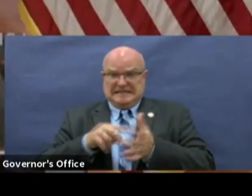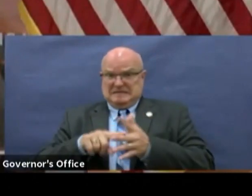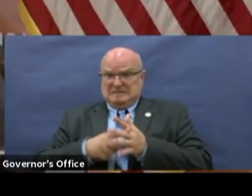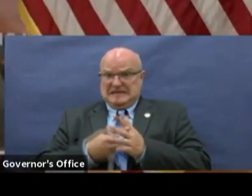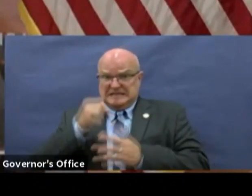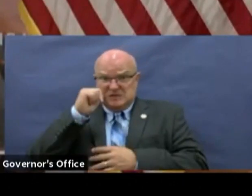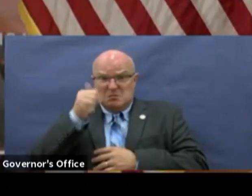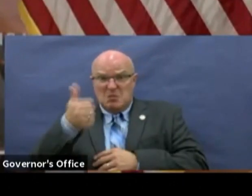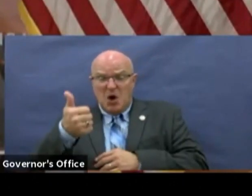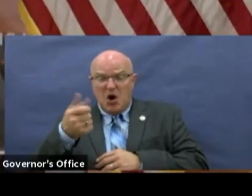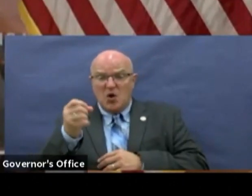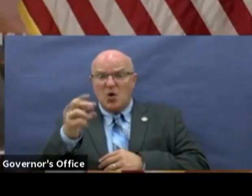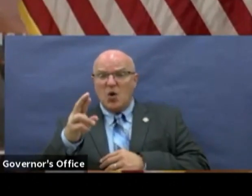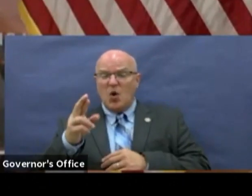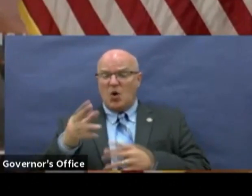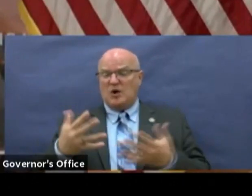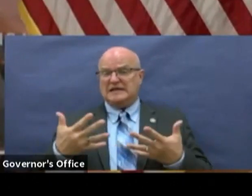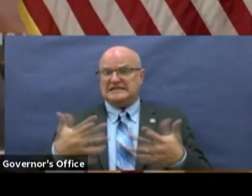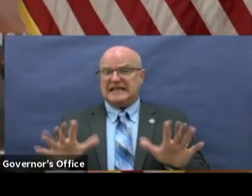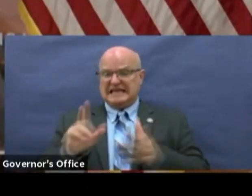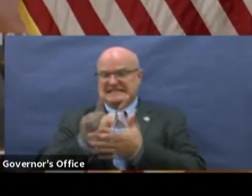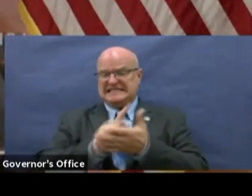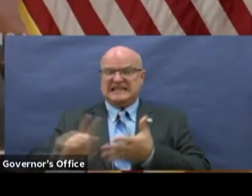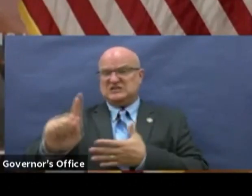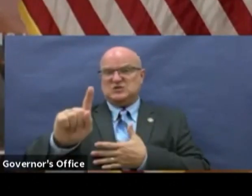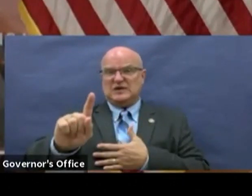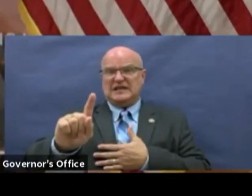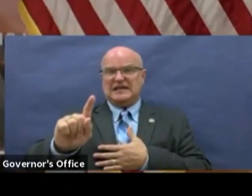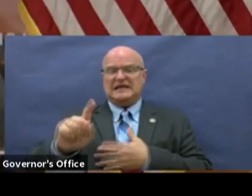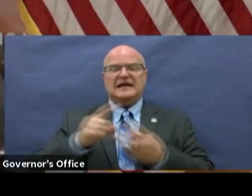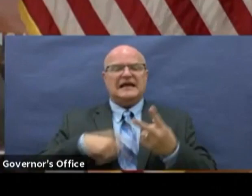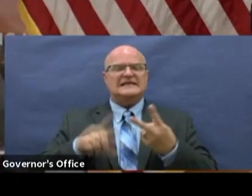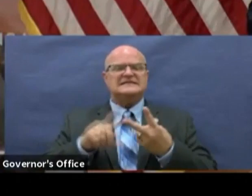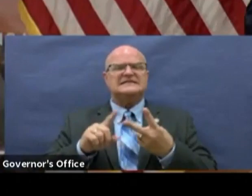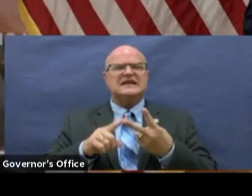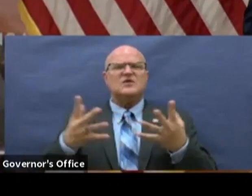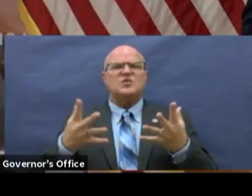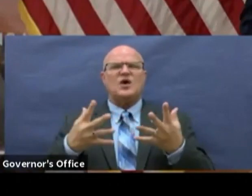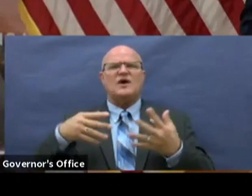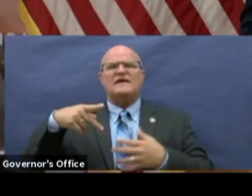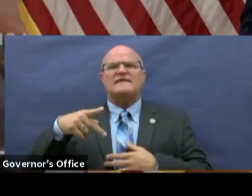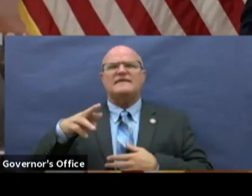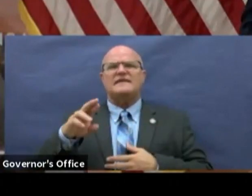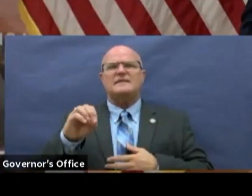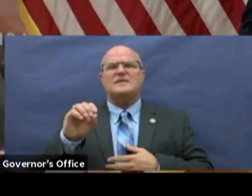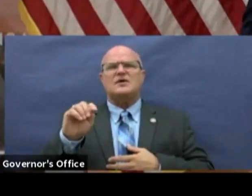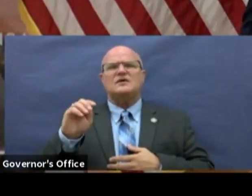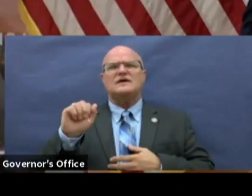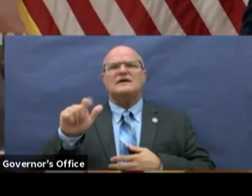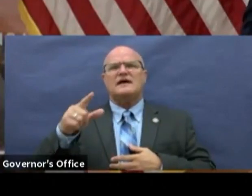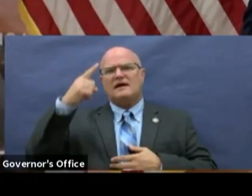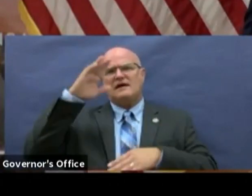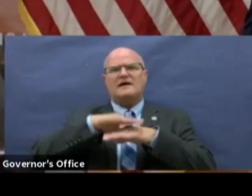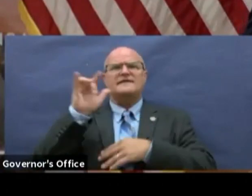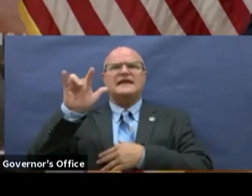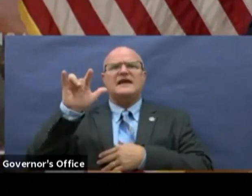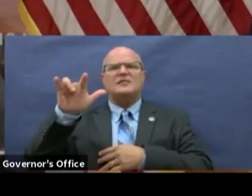tomorrow, or is that next week? And second, what was the protocol on the plane yesterday?